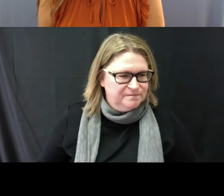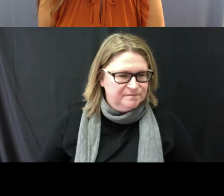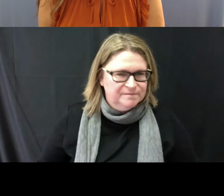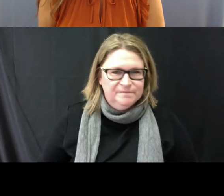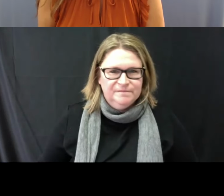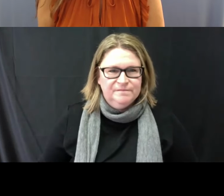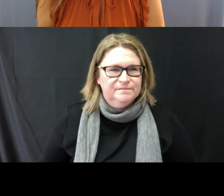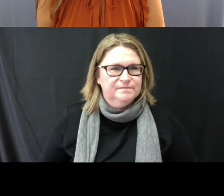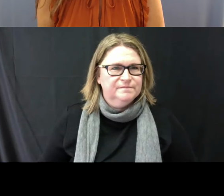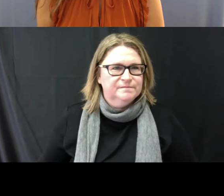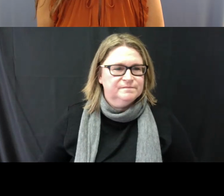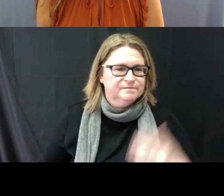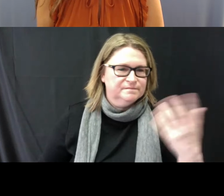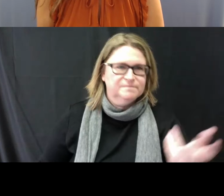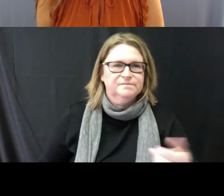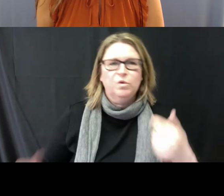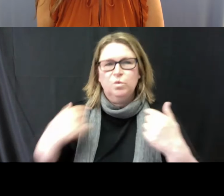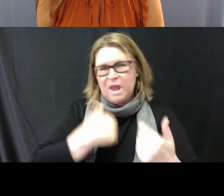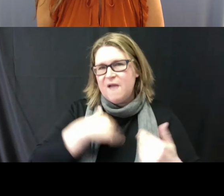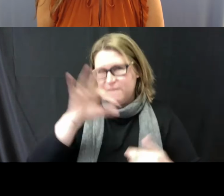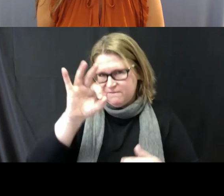Come and join us.